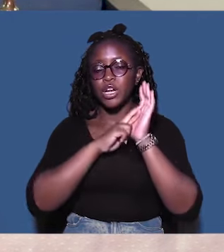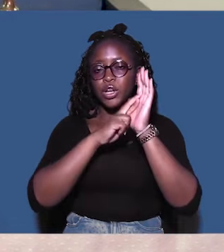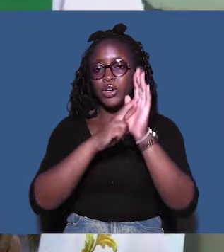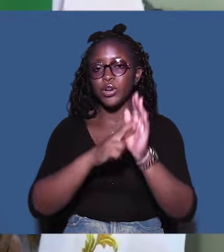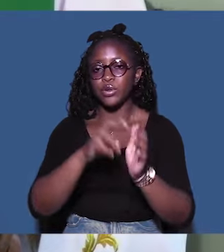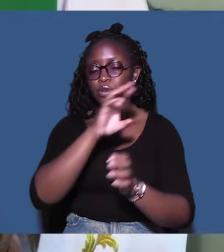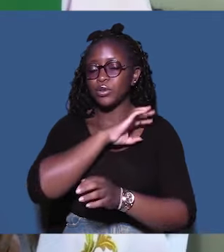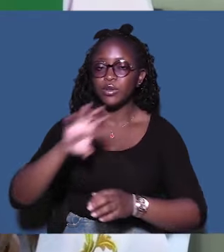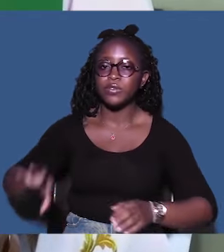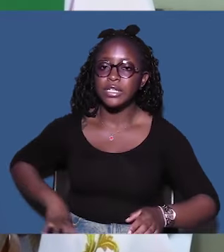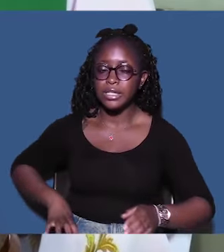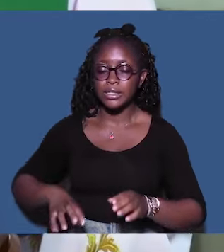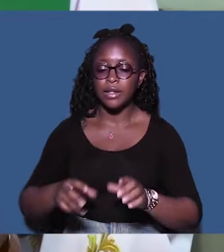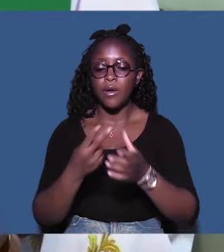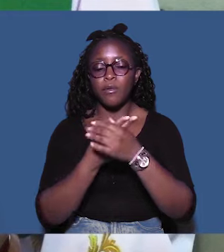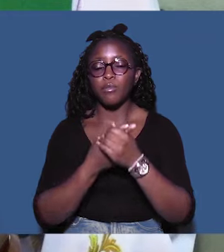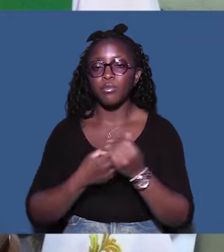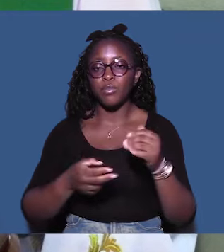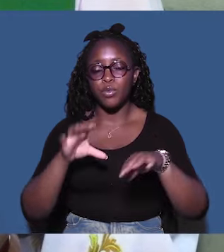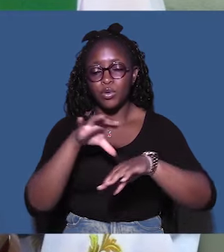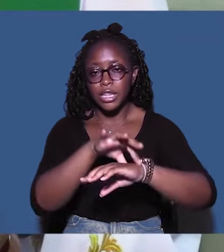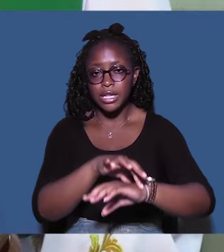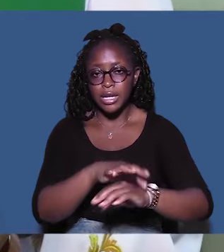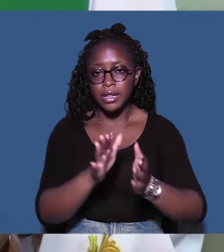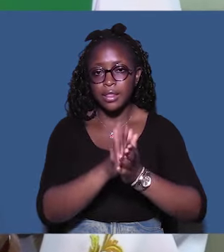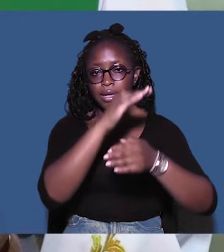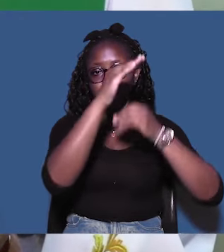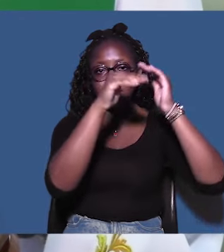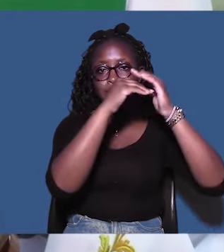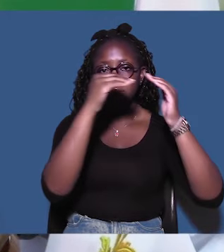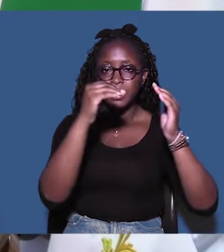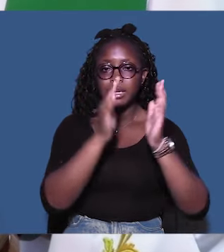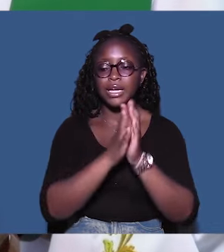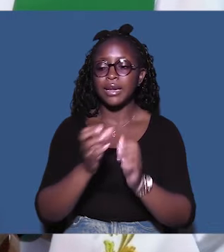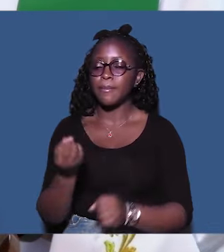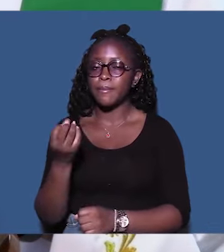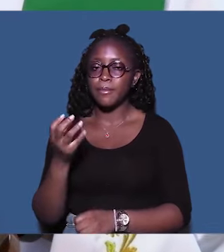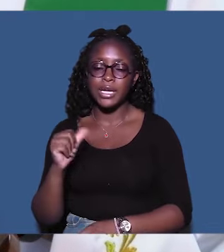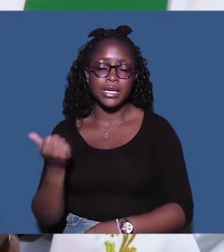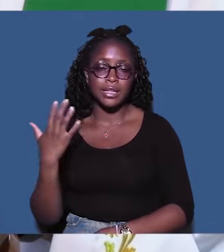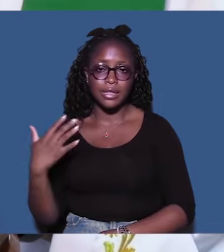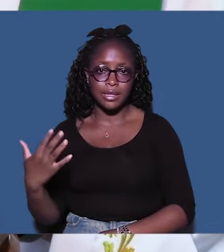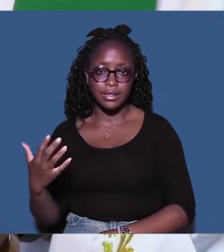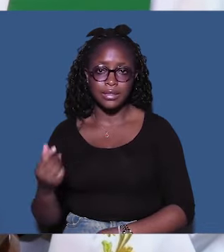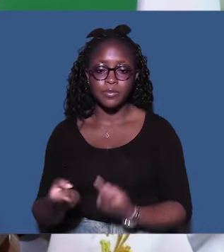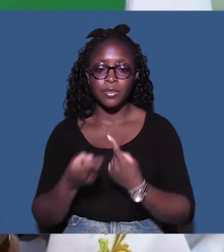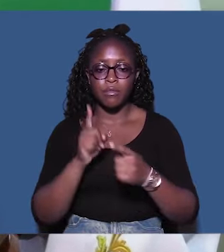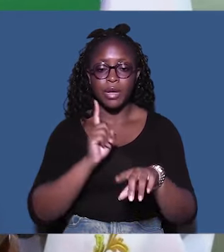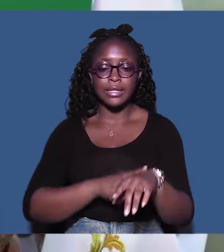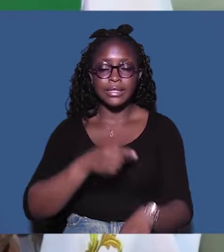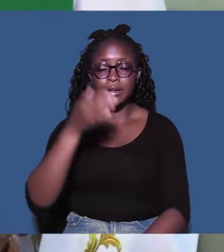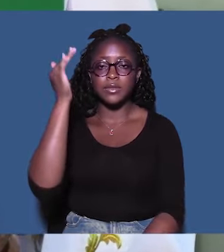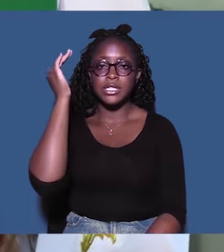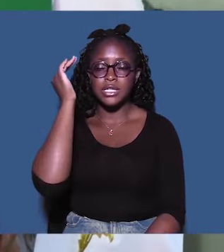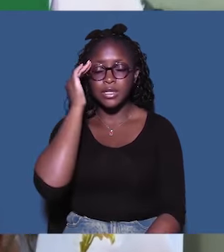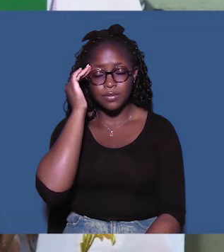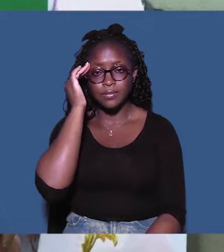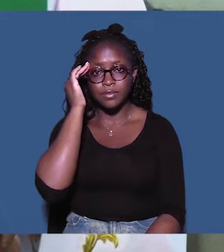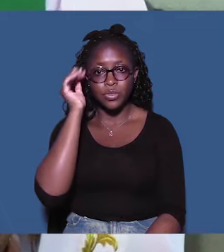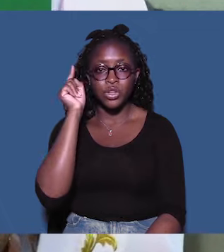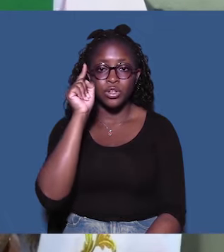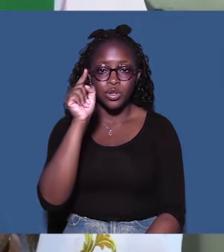heaven. And it's about many other things. But with the moment you realize that you belong